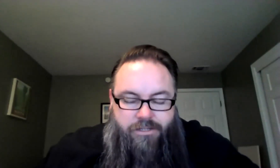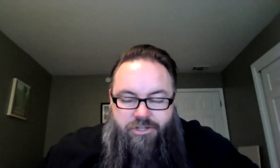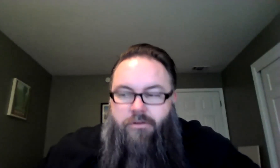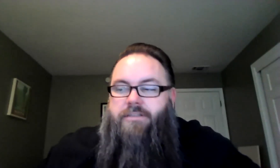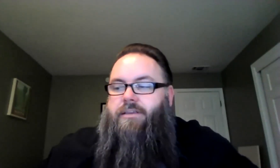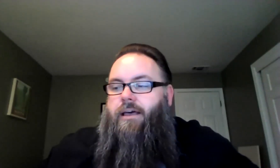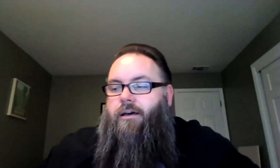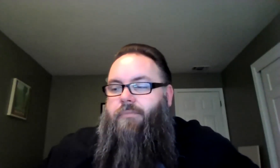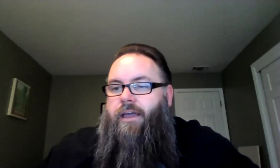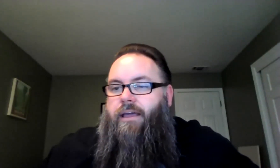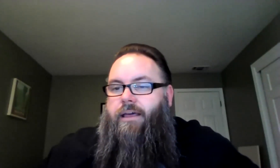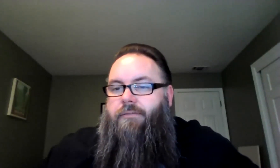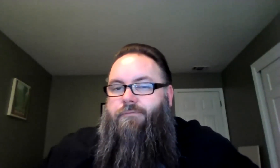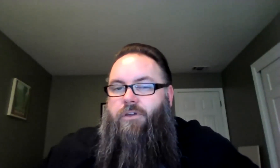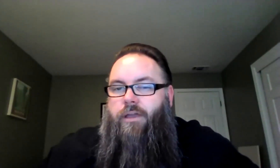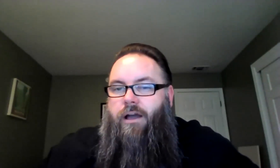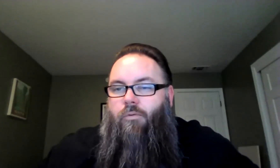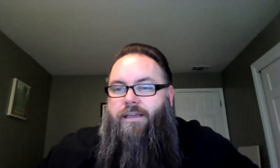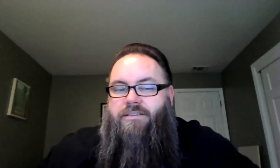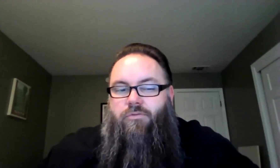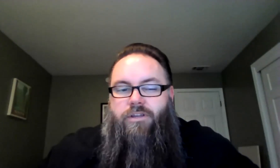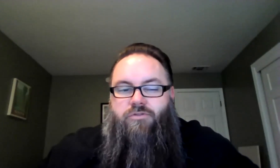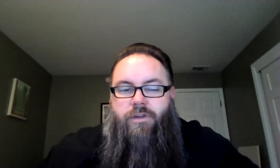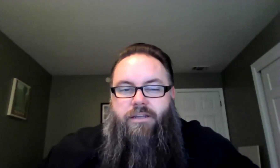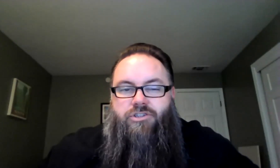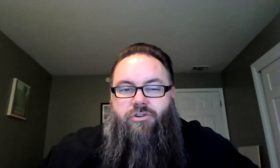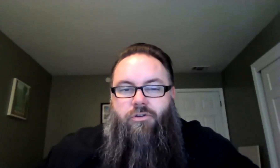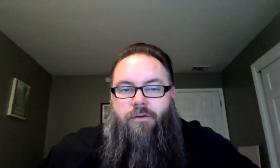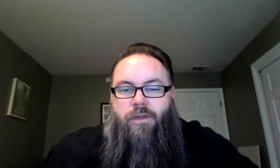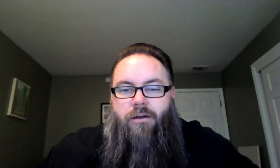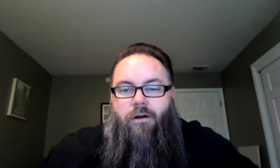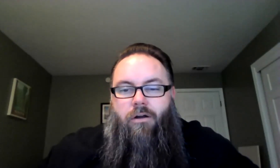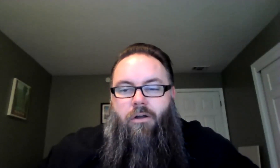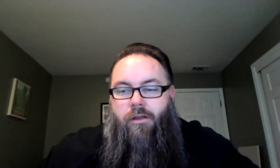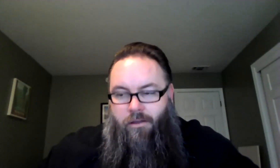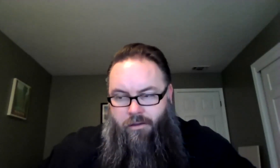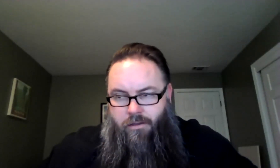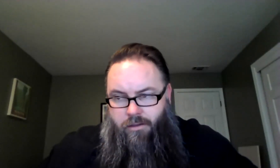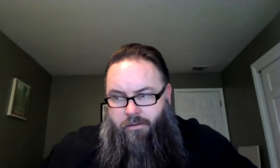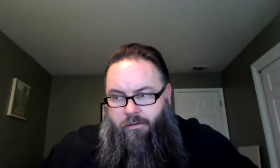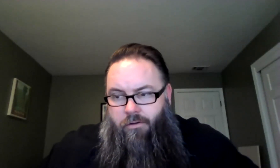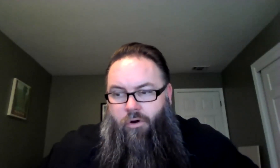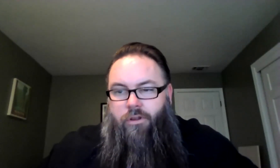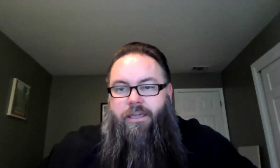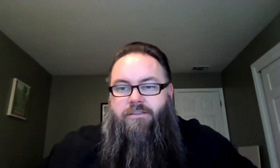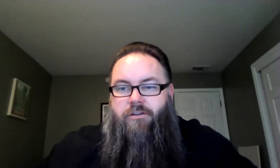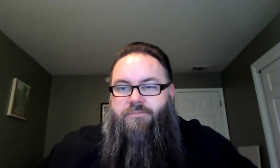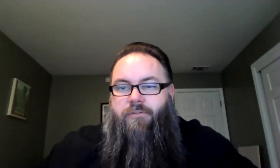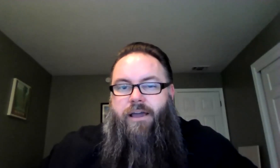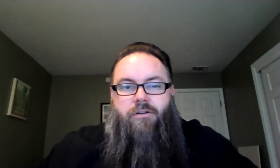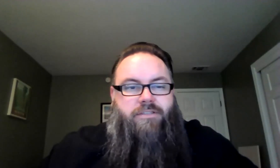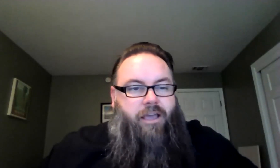relate to quality assurance and figuring out ways in which we can ensure that we are holding